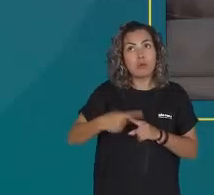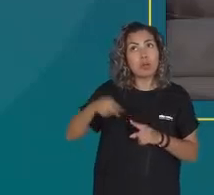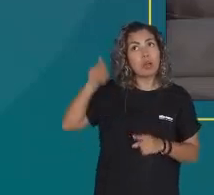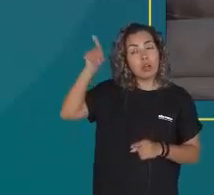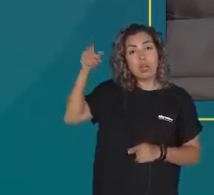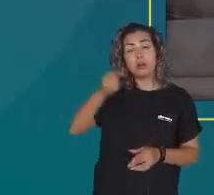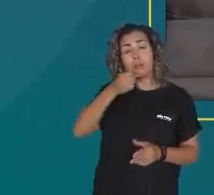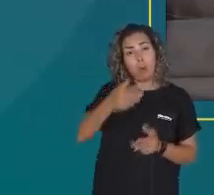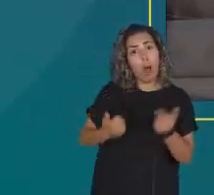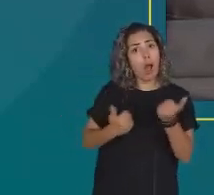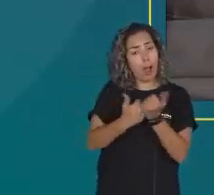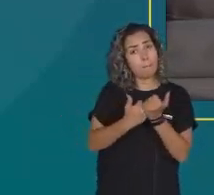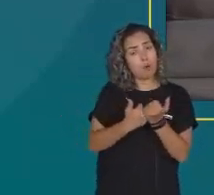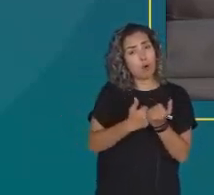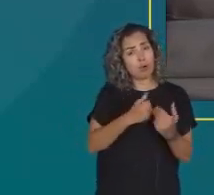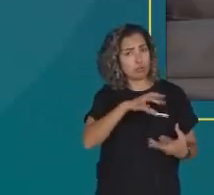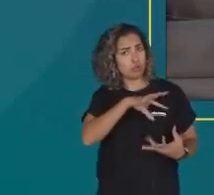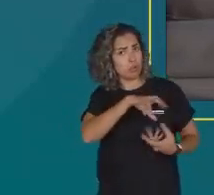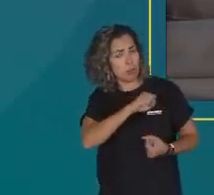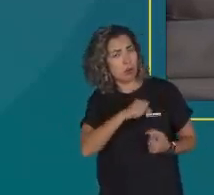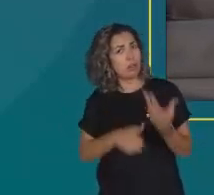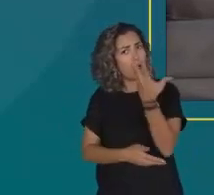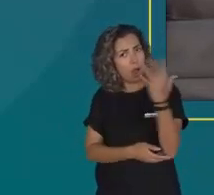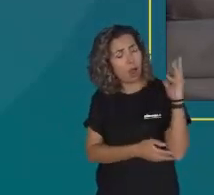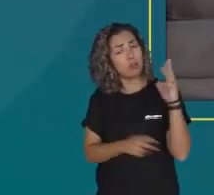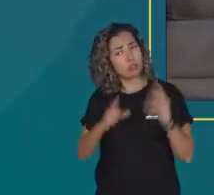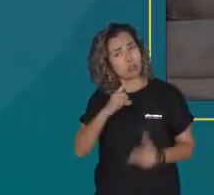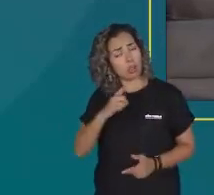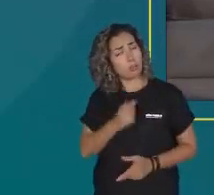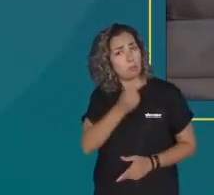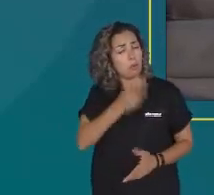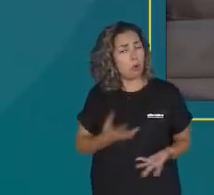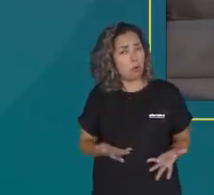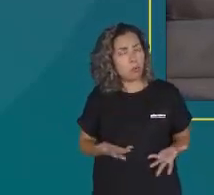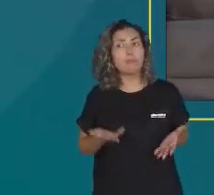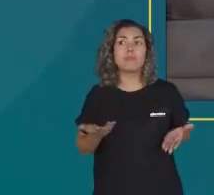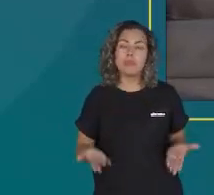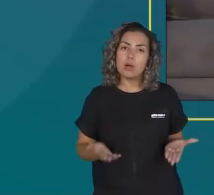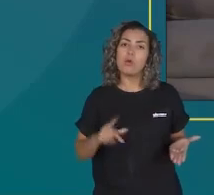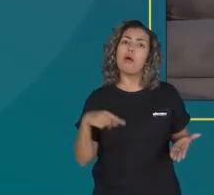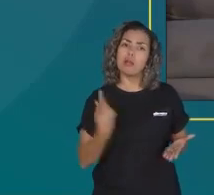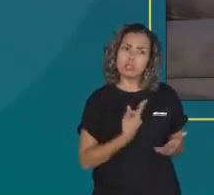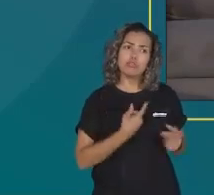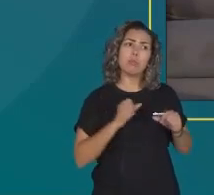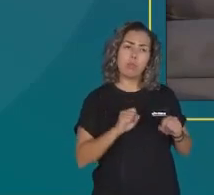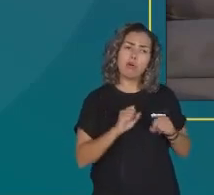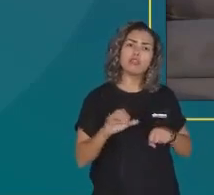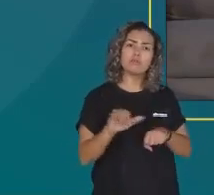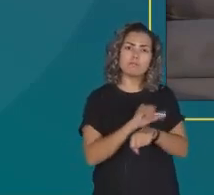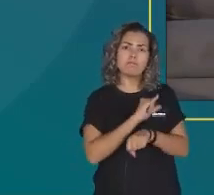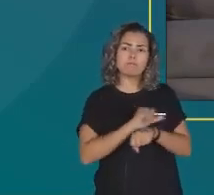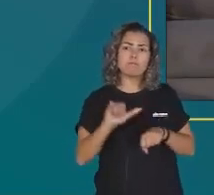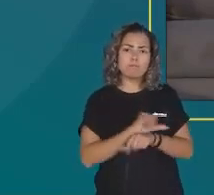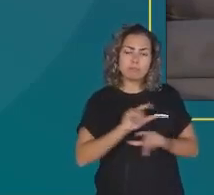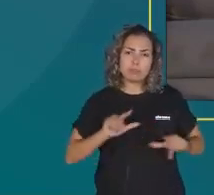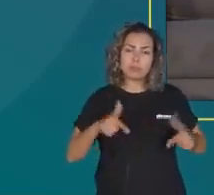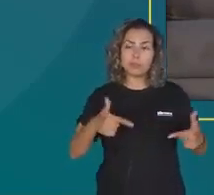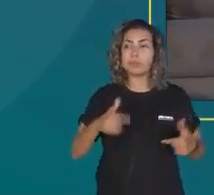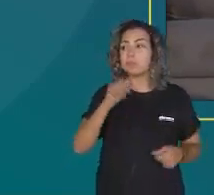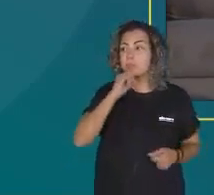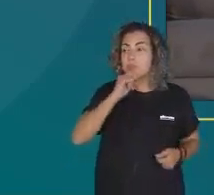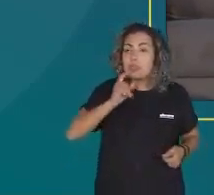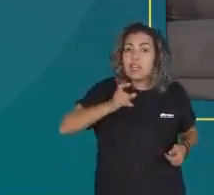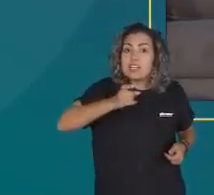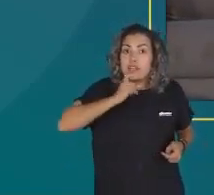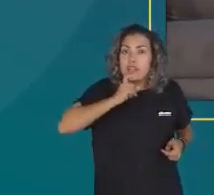are harmful to the climate. So lots of things we can do on this. So the cooling is a second topic that we're working on. The